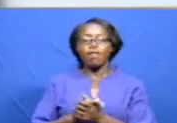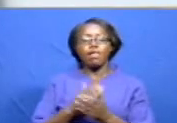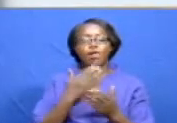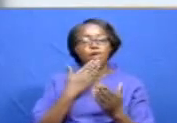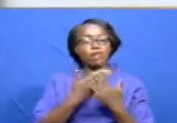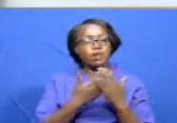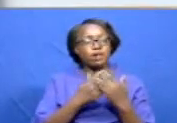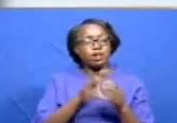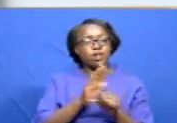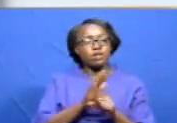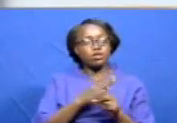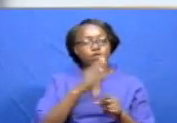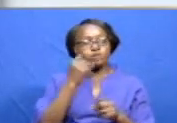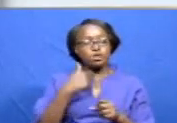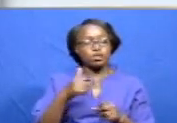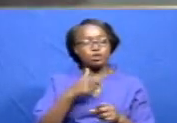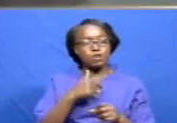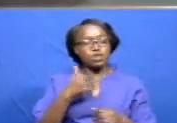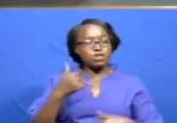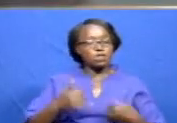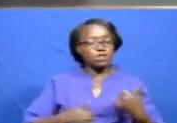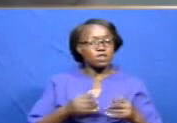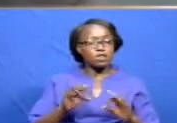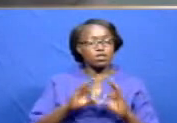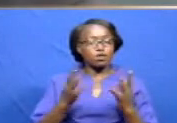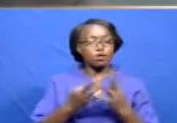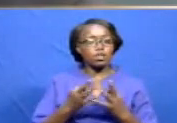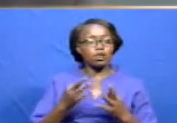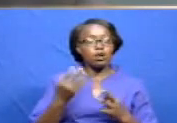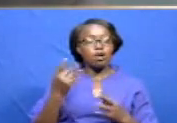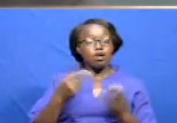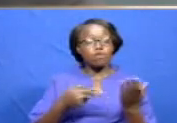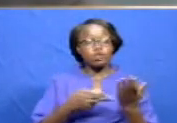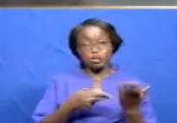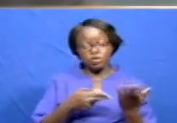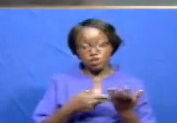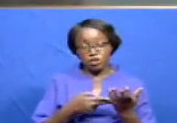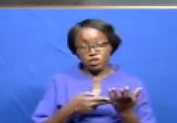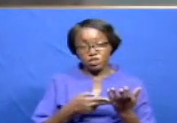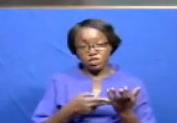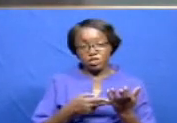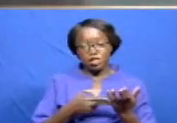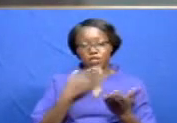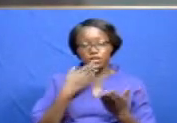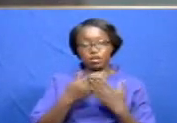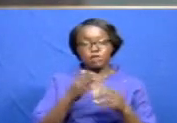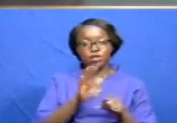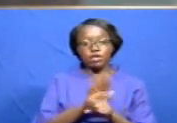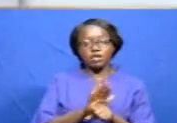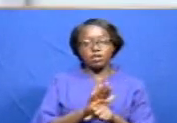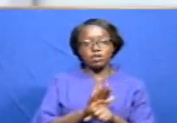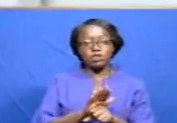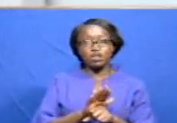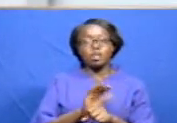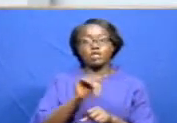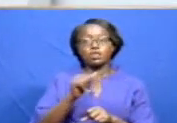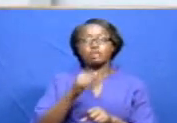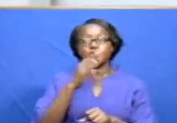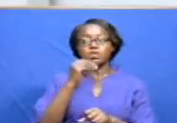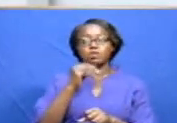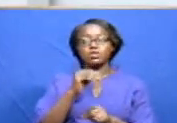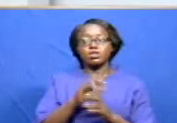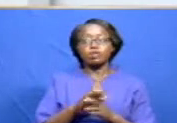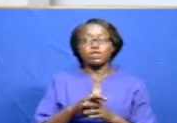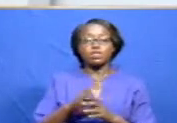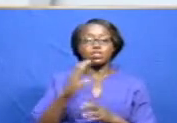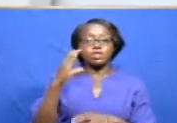us about the exciting world of telecoms and the technology connected to it. Thank you very much. Yes, we have been speaking to the